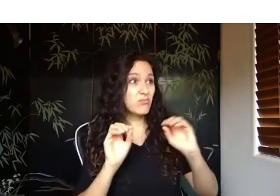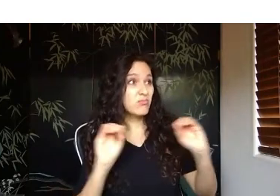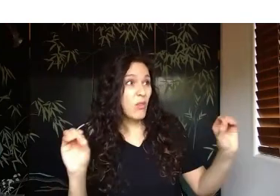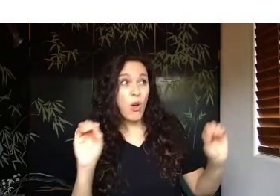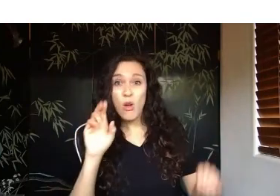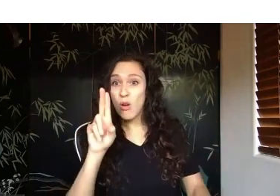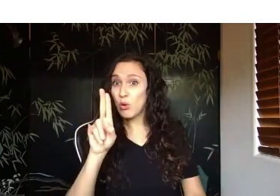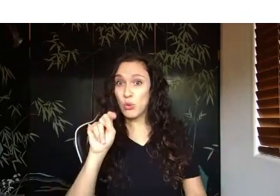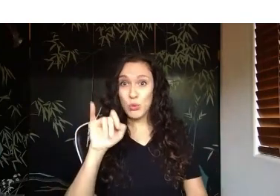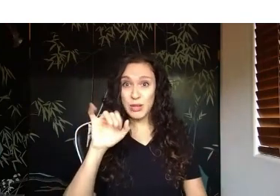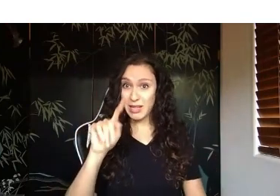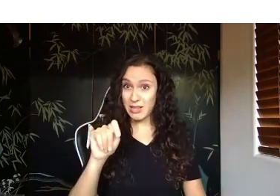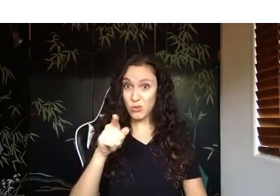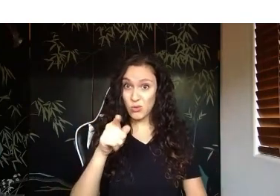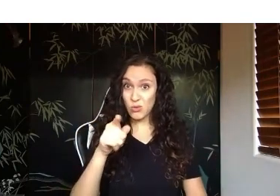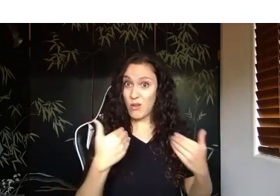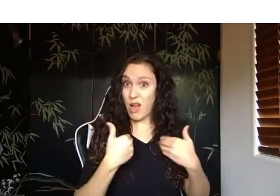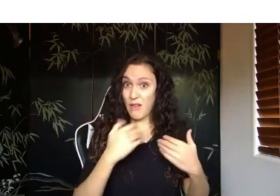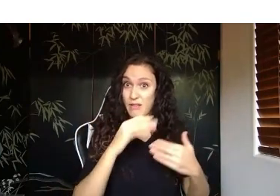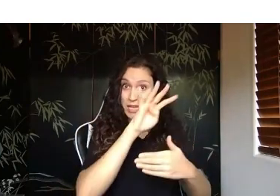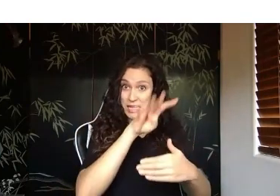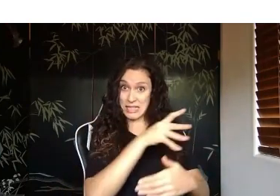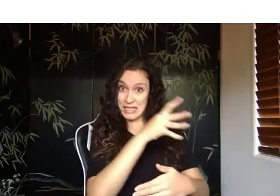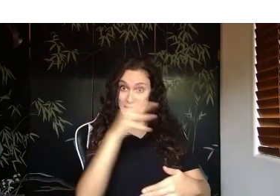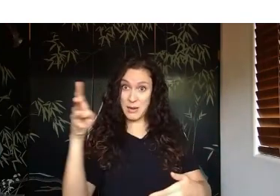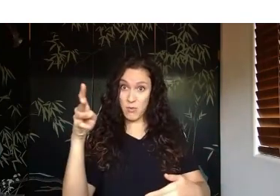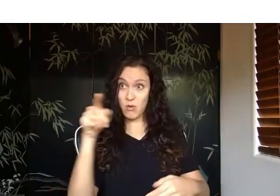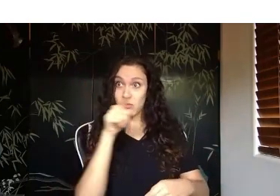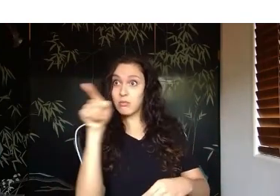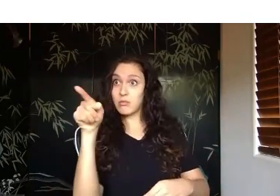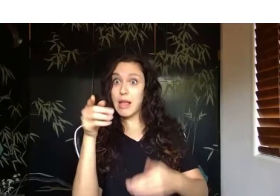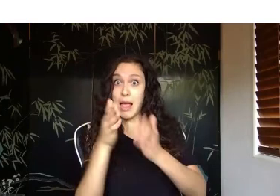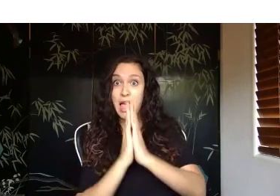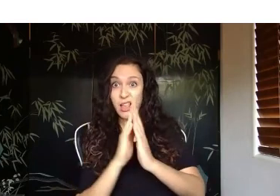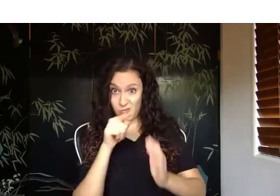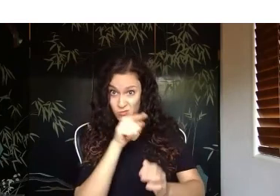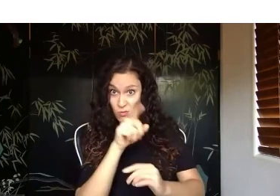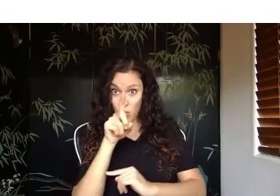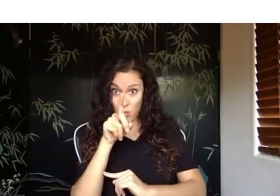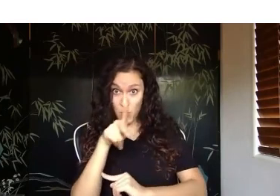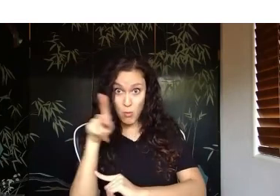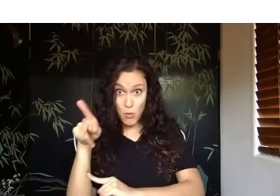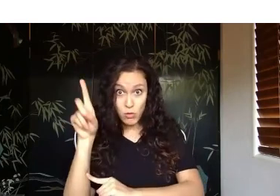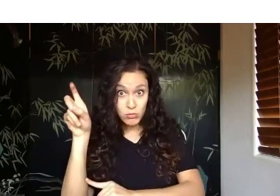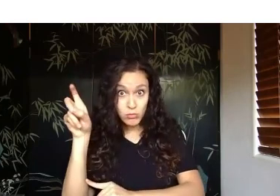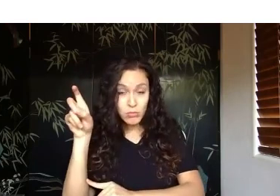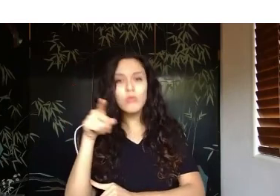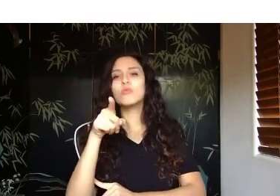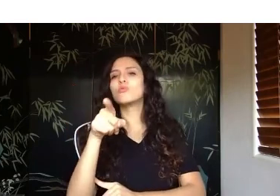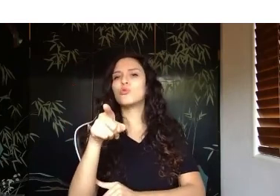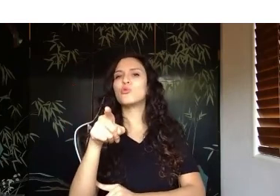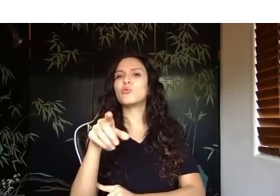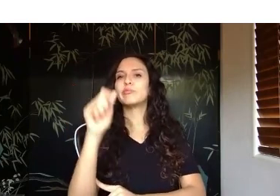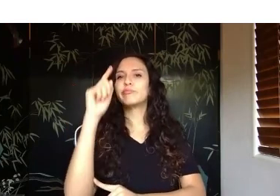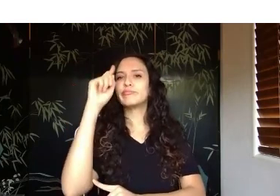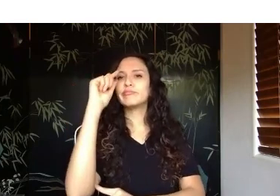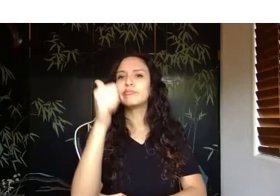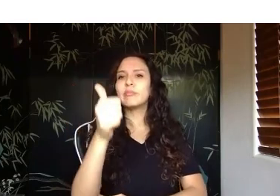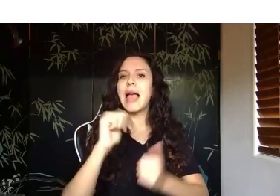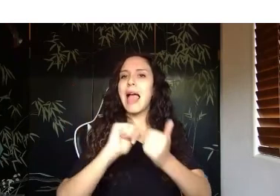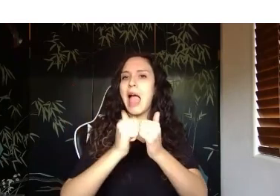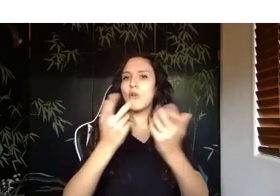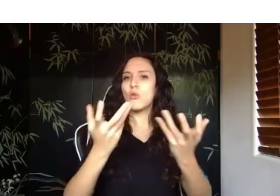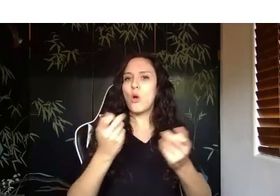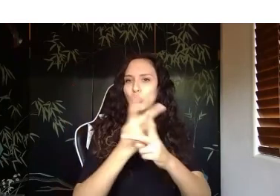x. But if there are no units involved and we just give you a table like this and we say, is it proportional? You can